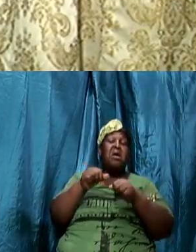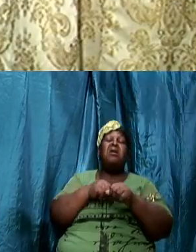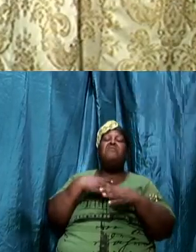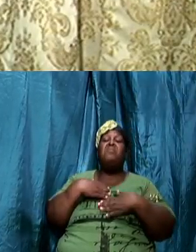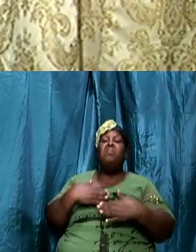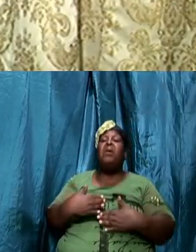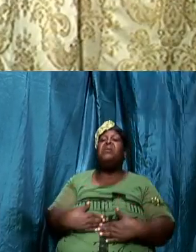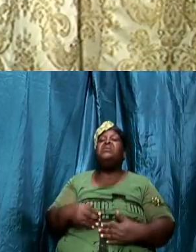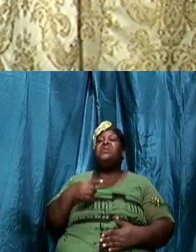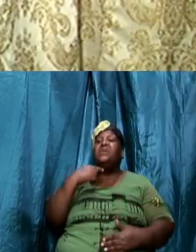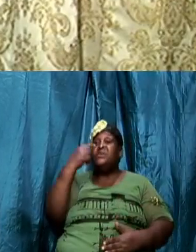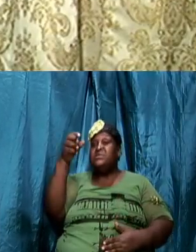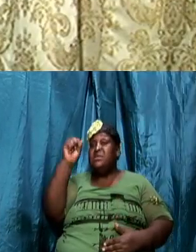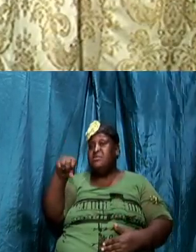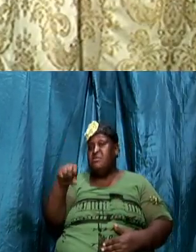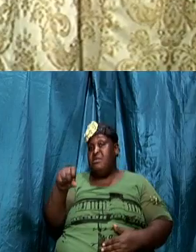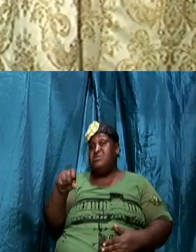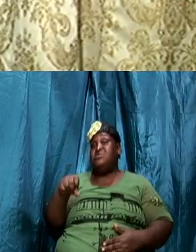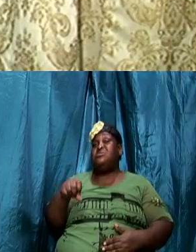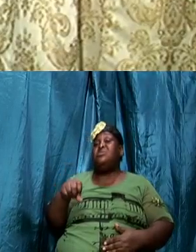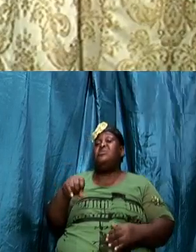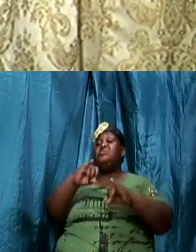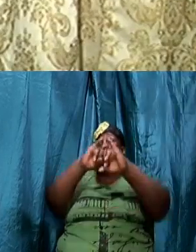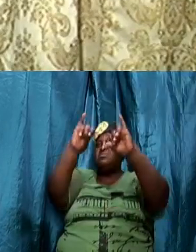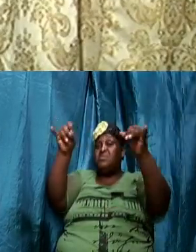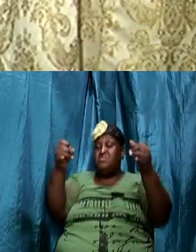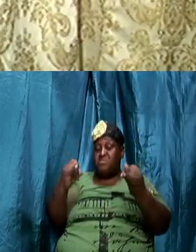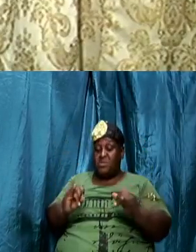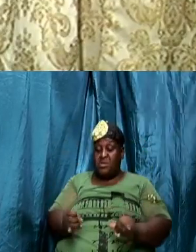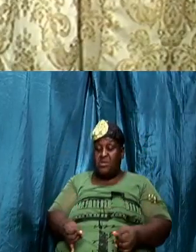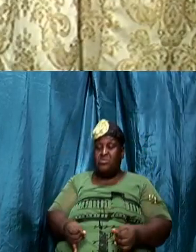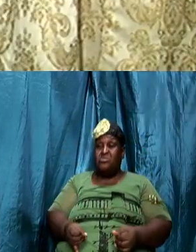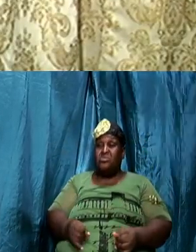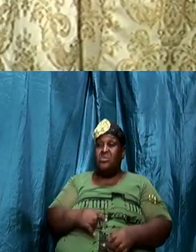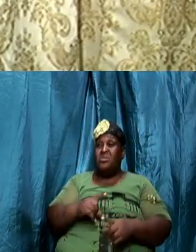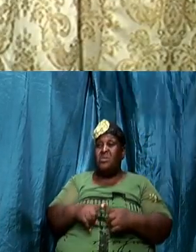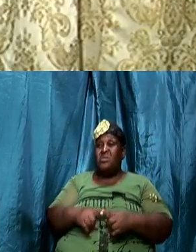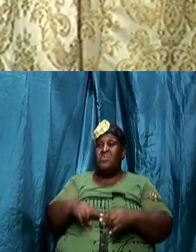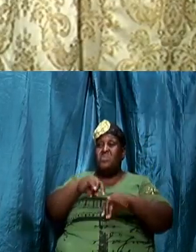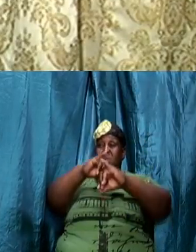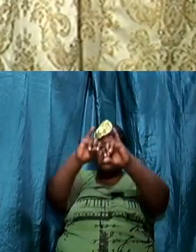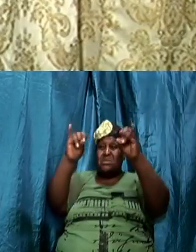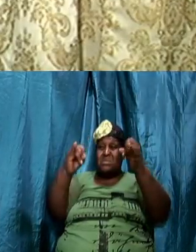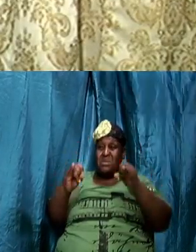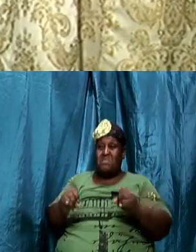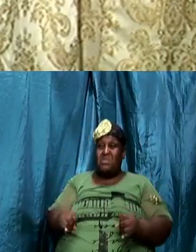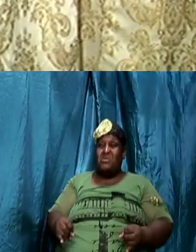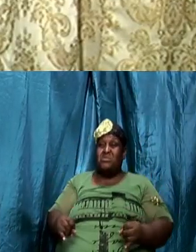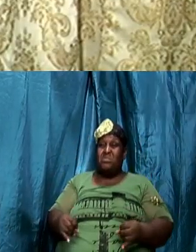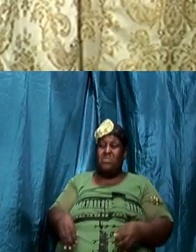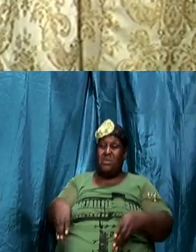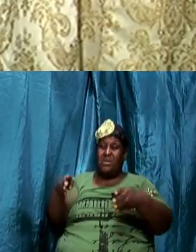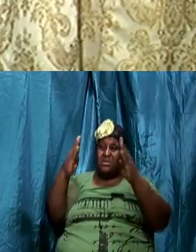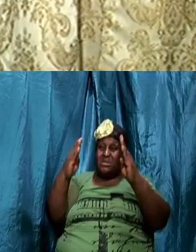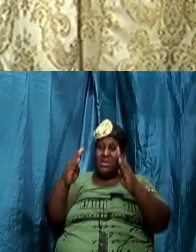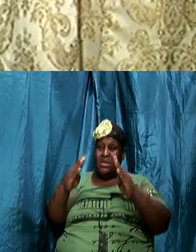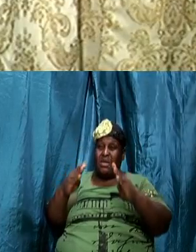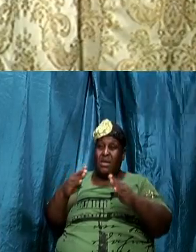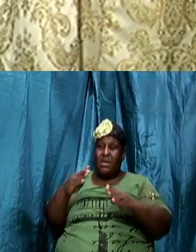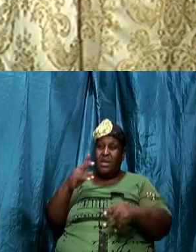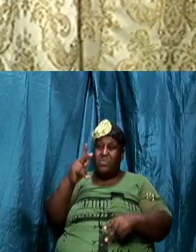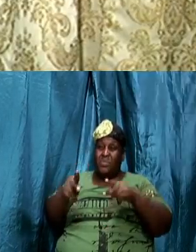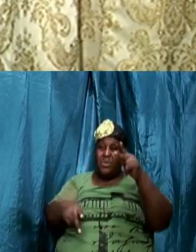when the image was set up, brothers and sisters, the folks looked at the